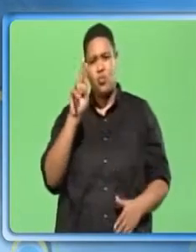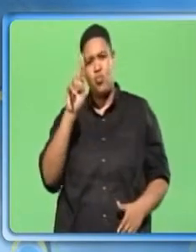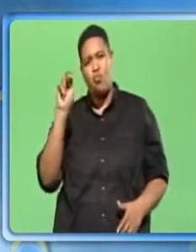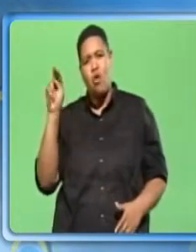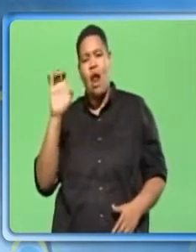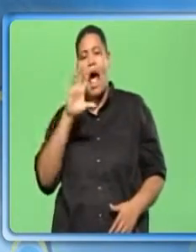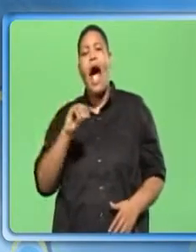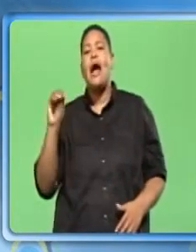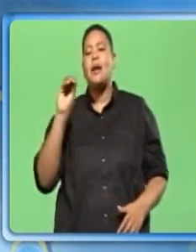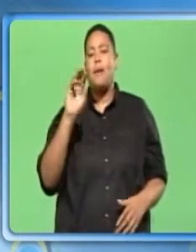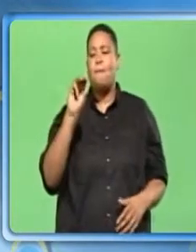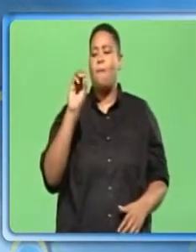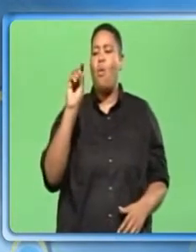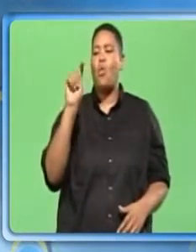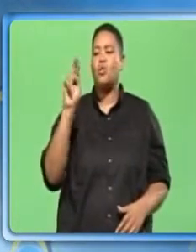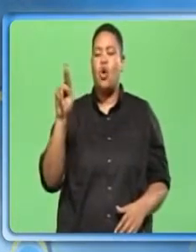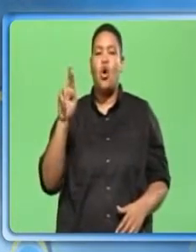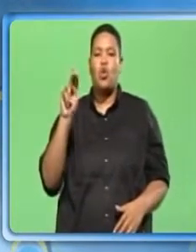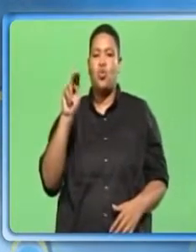neuron.